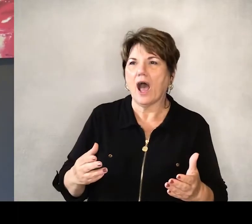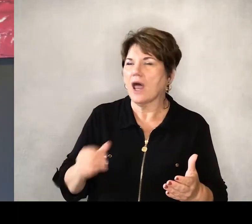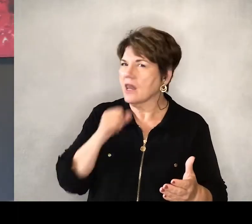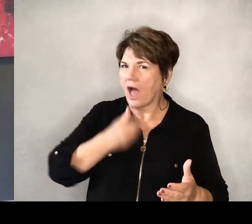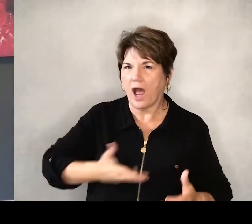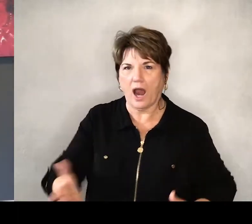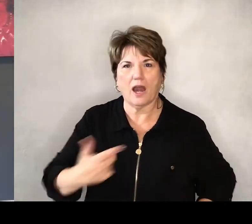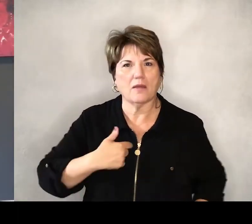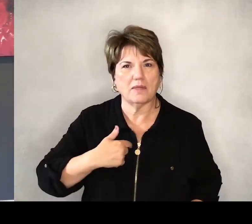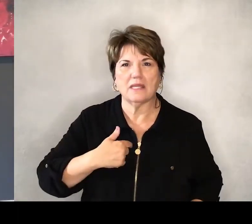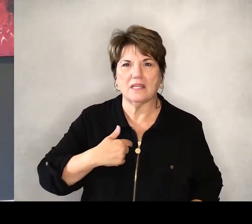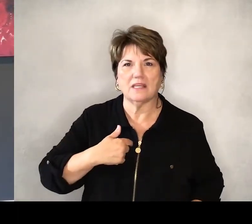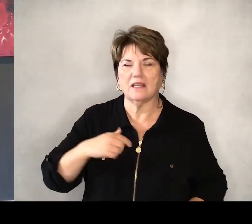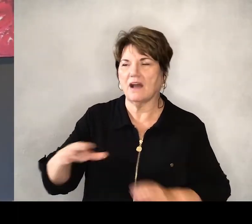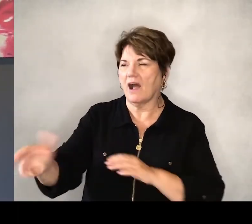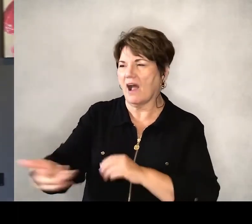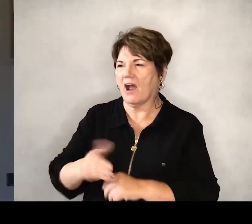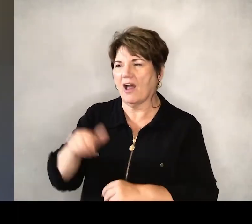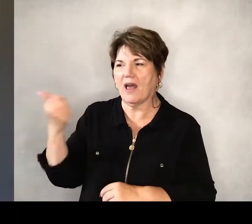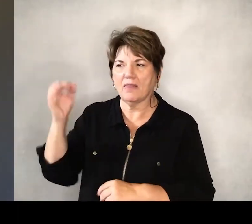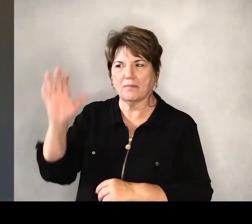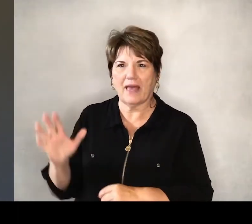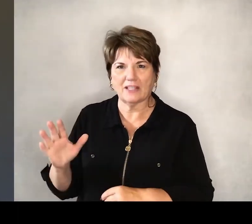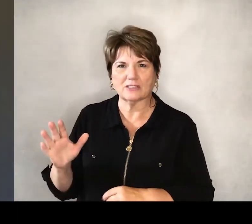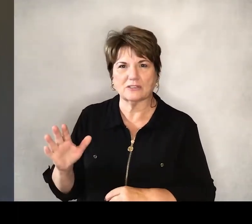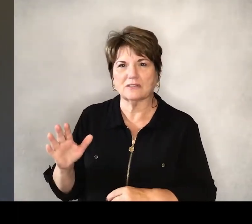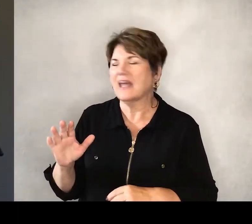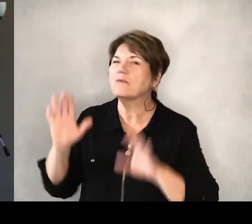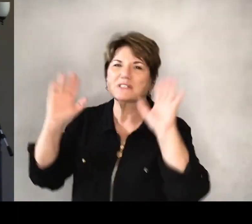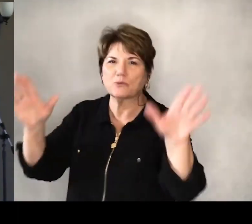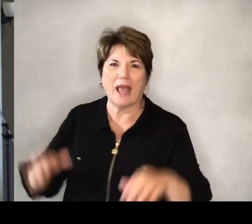else, right? It was great.